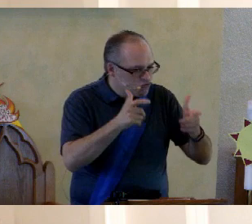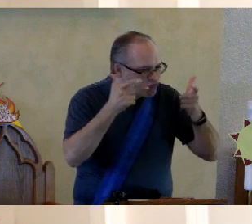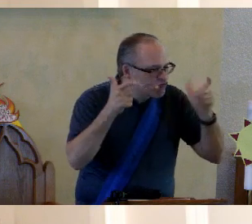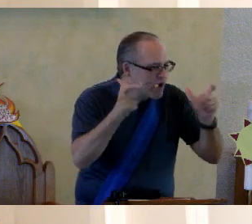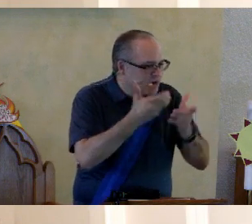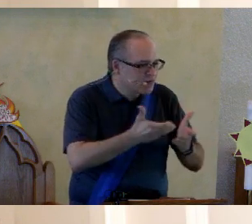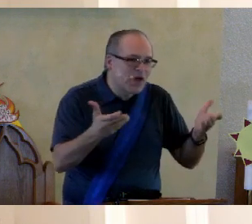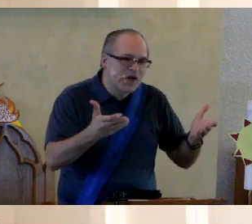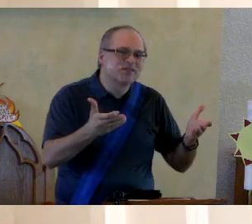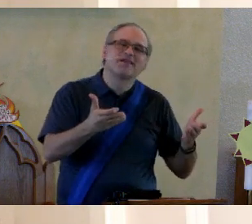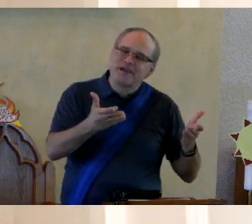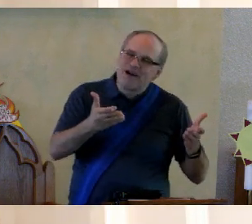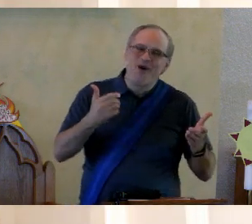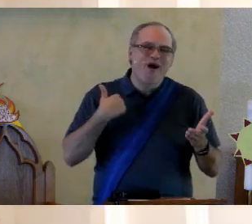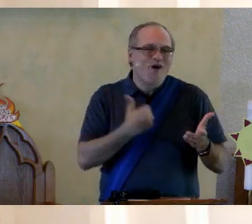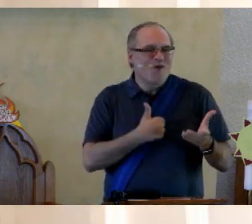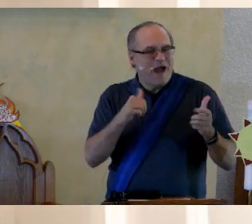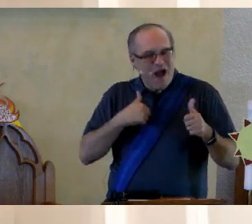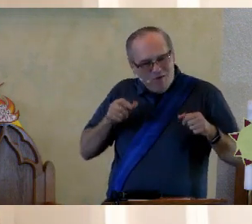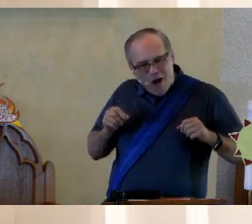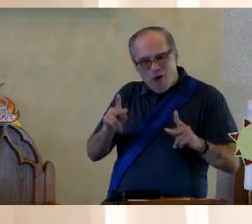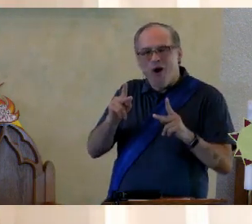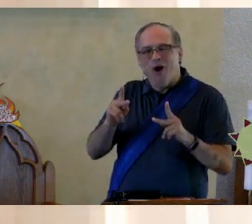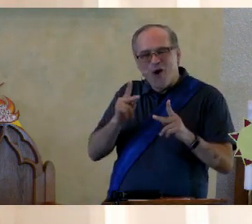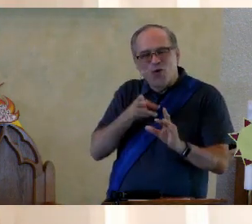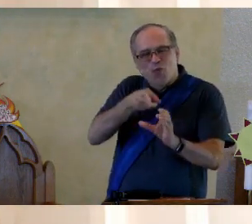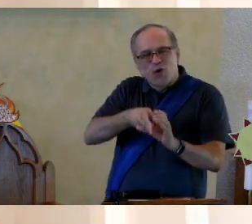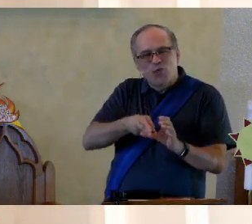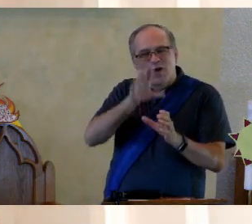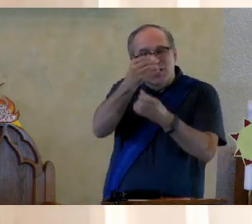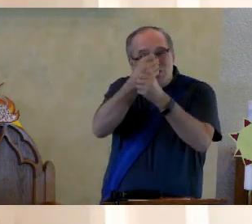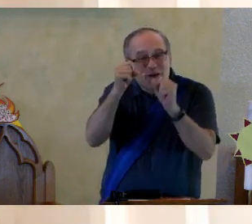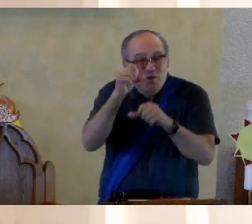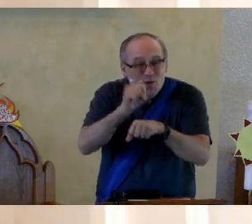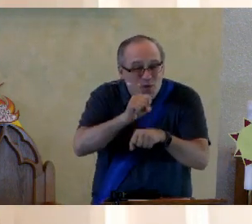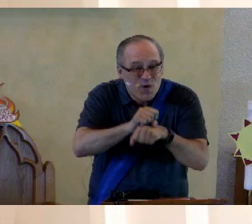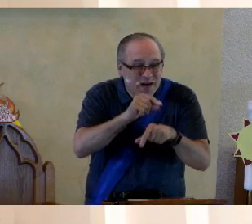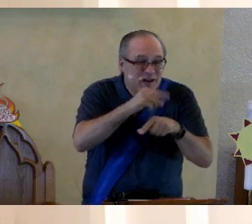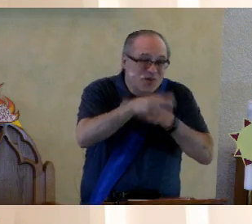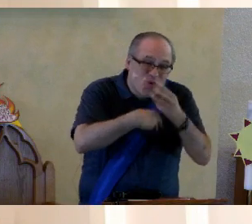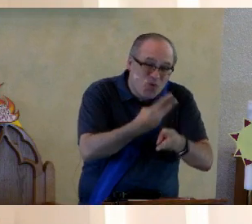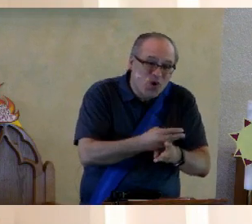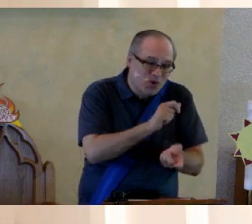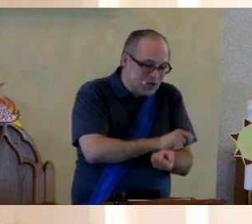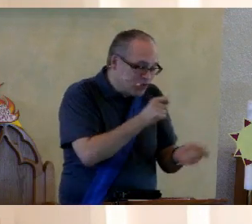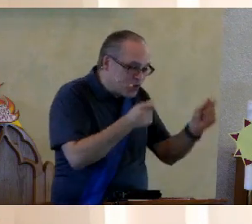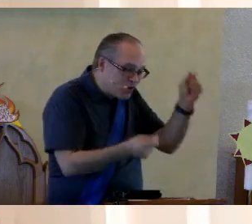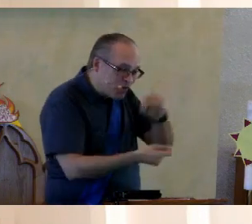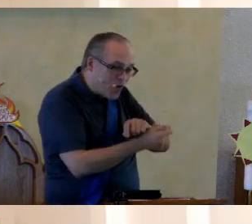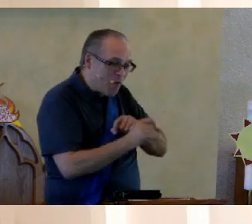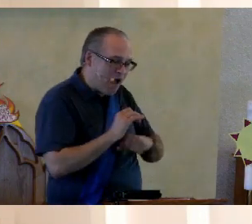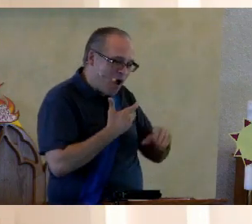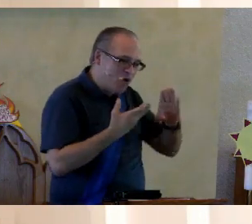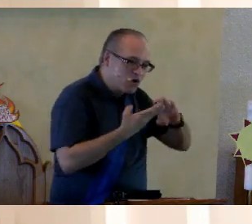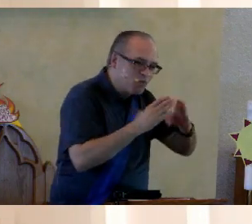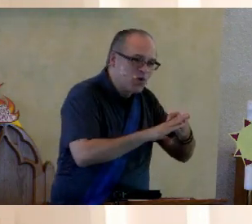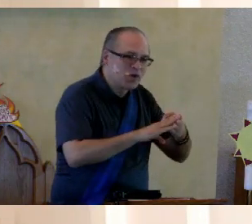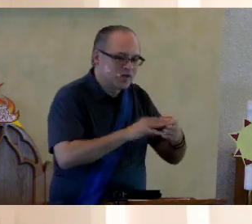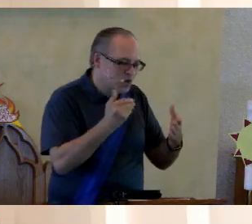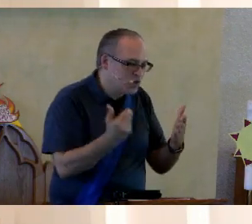have the opportunity to participate in God's redemptive work in the world and transform our communities in new,